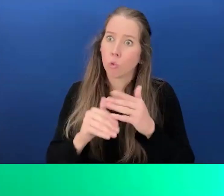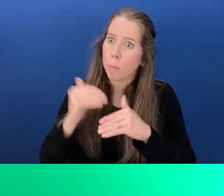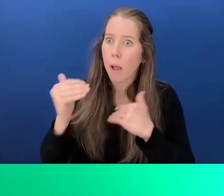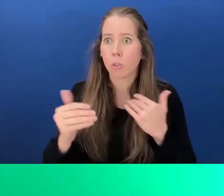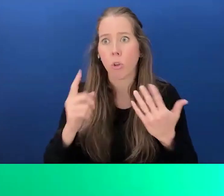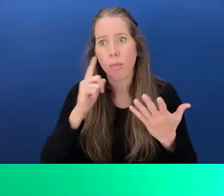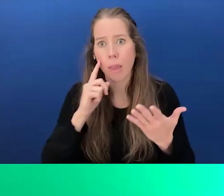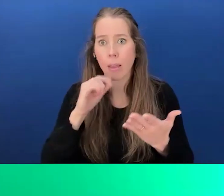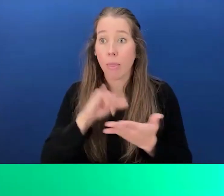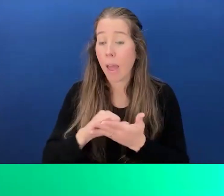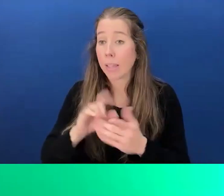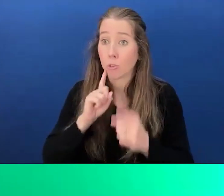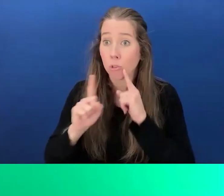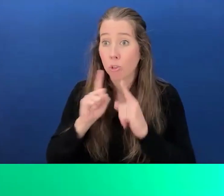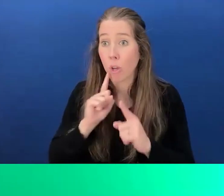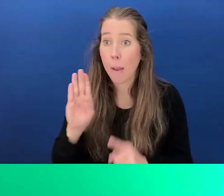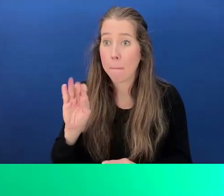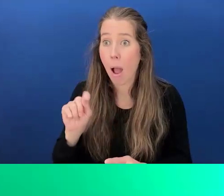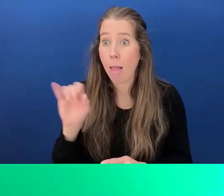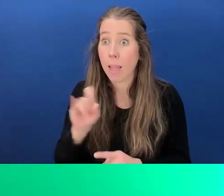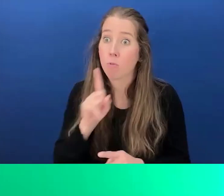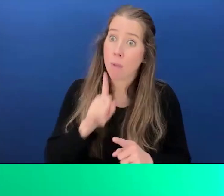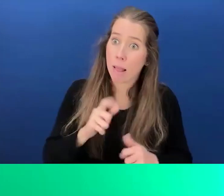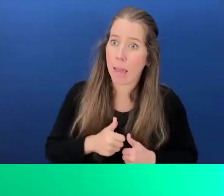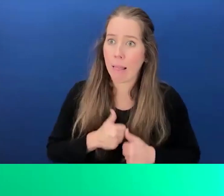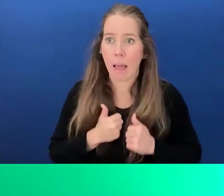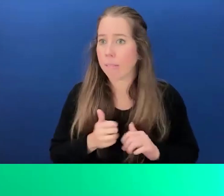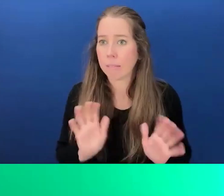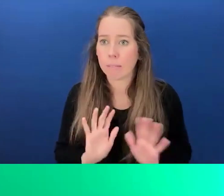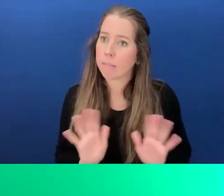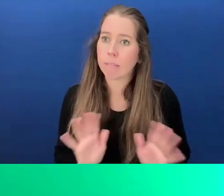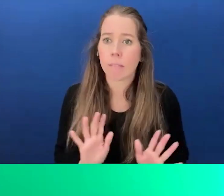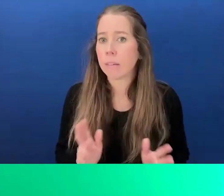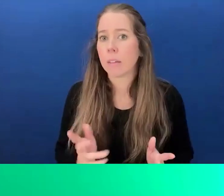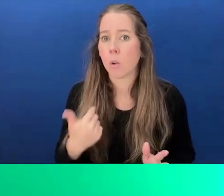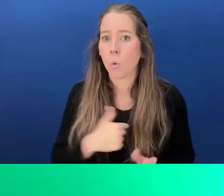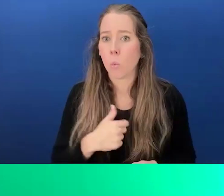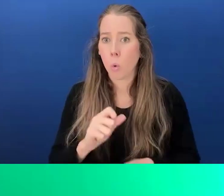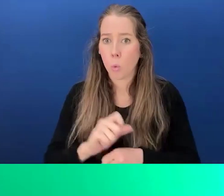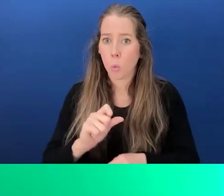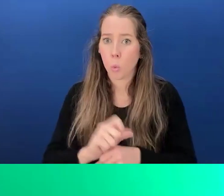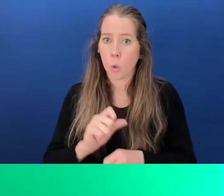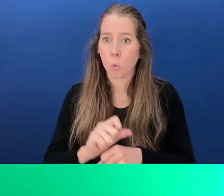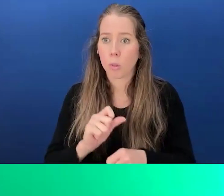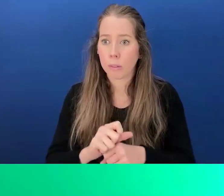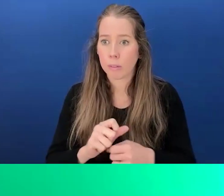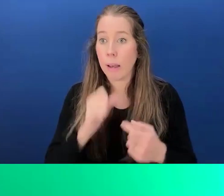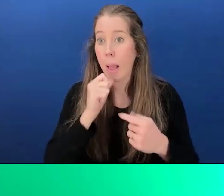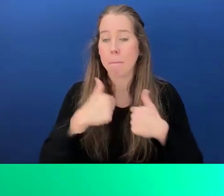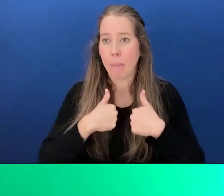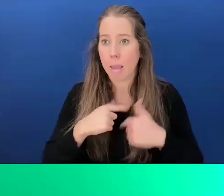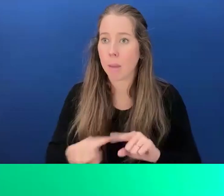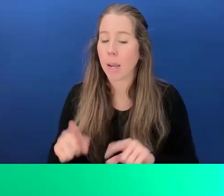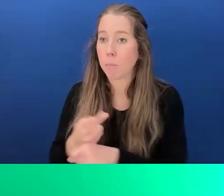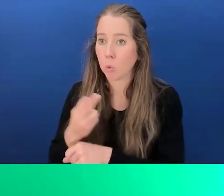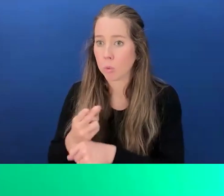the chatbot is something that is like real and alive. Like there's a very bit, like what we're working on, not me, but what I'm using. I